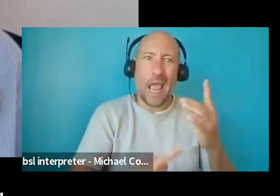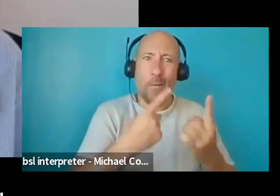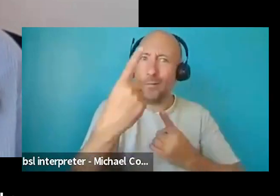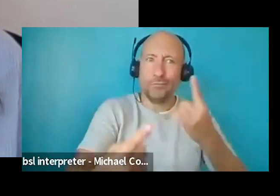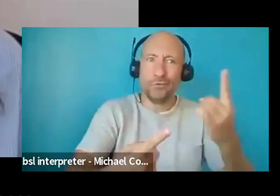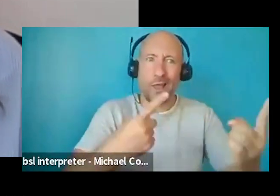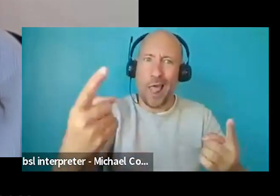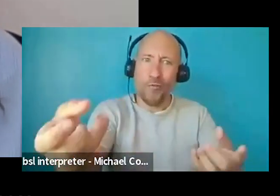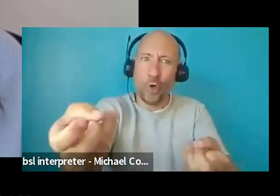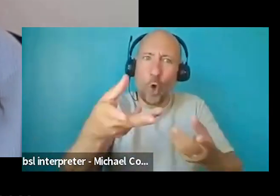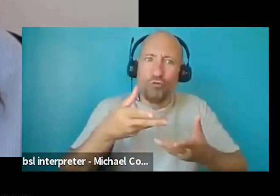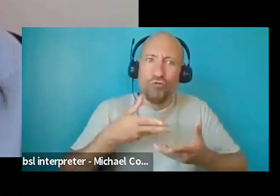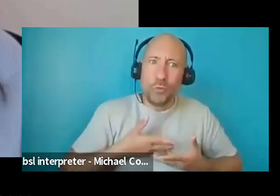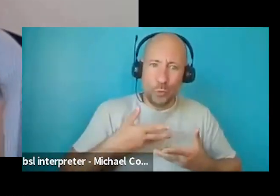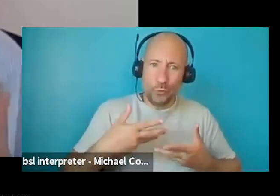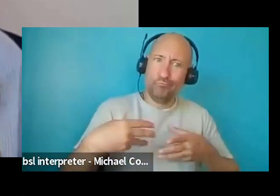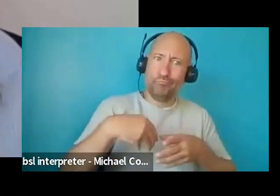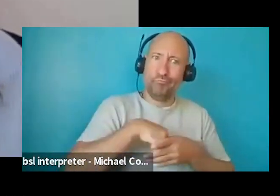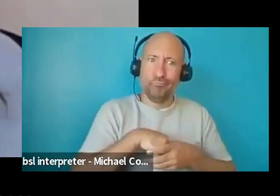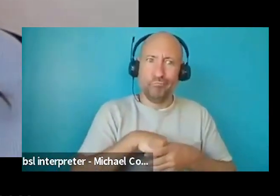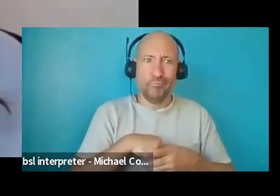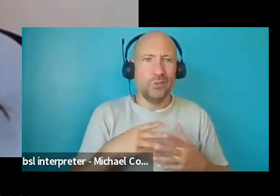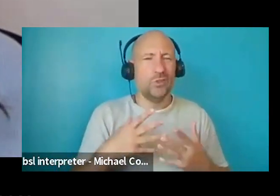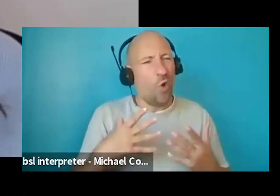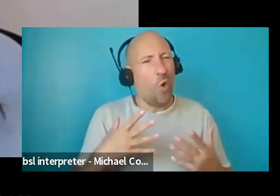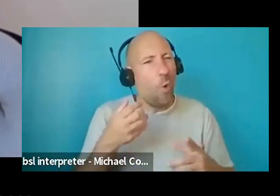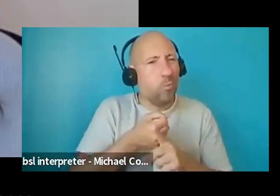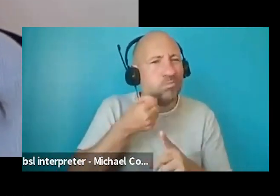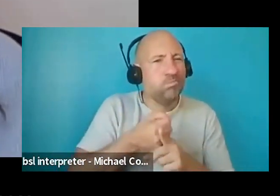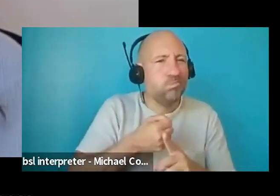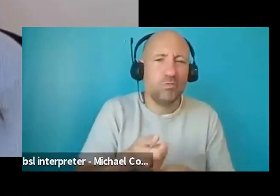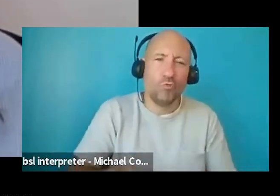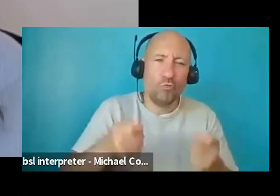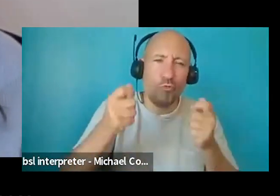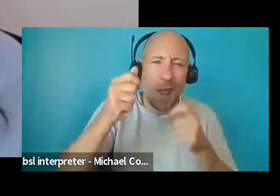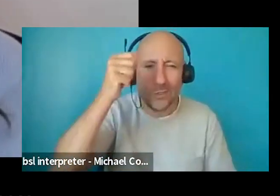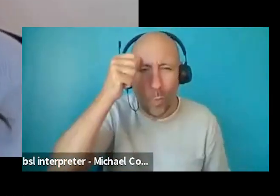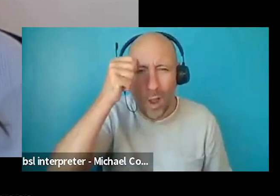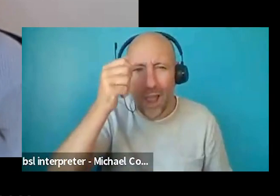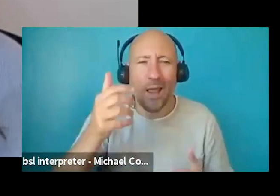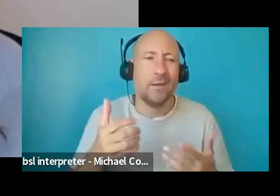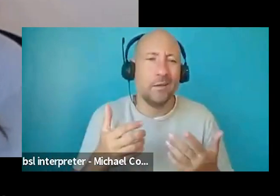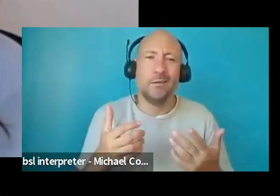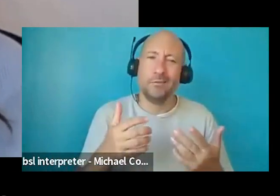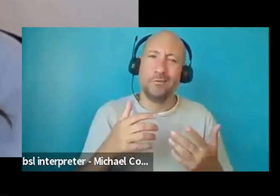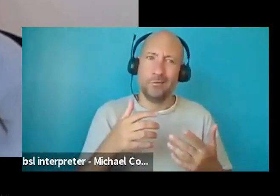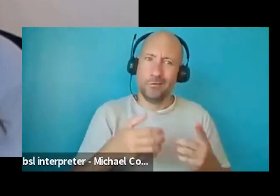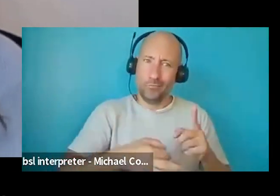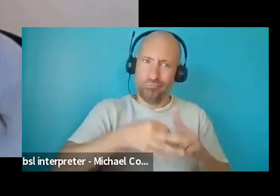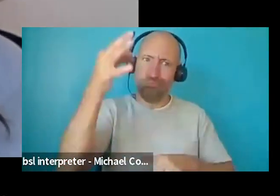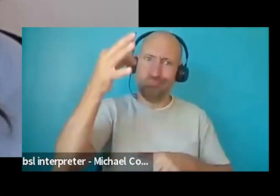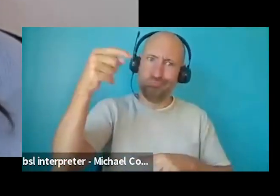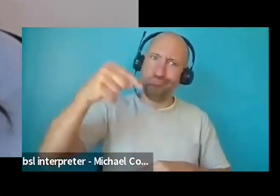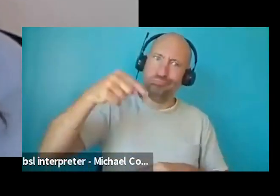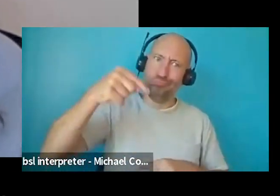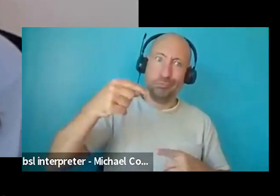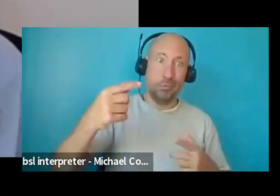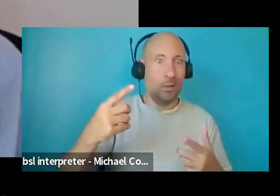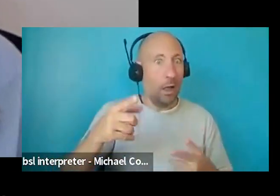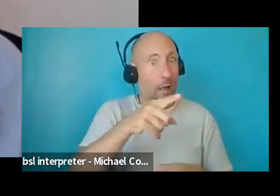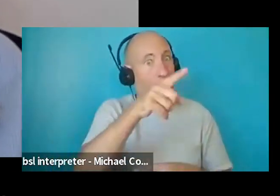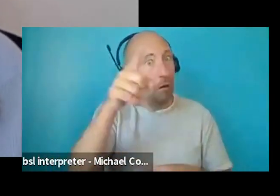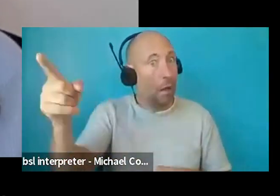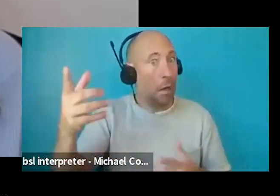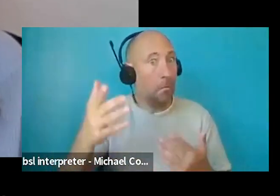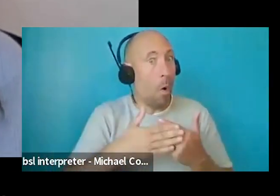our time. I mean that there is raising awareness activities to go in this direction, and there is growing awareness about the need